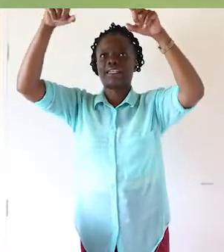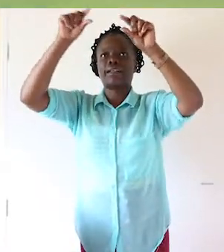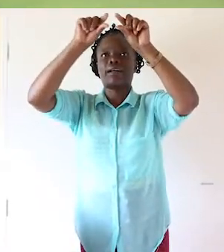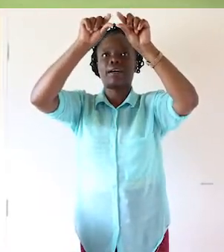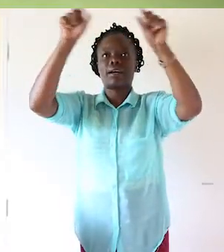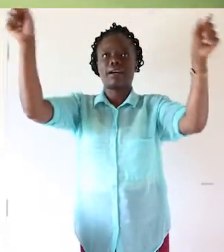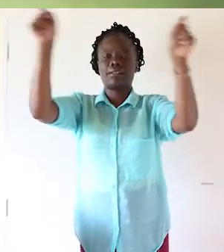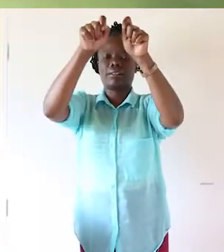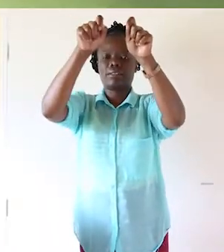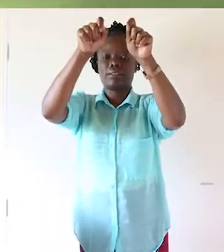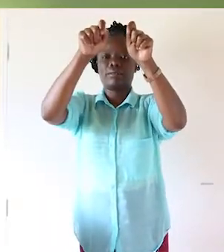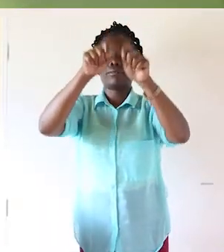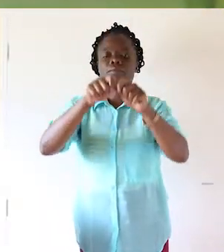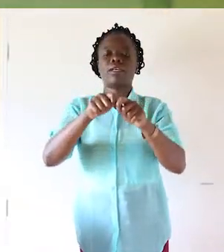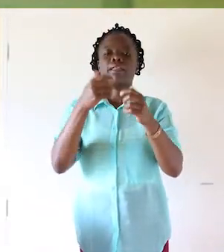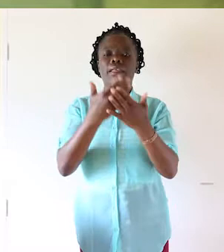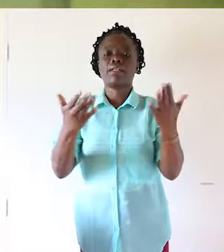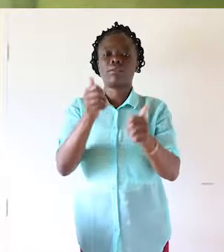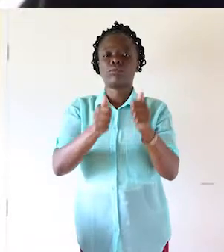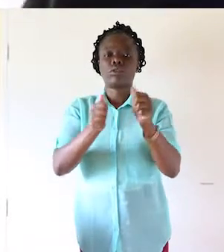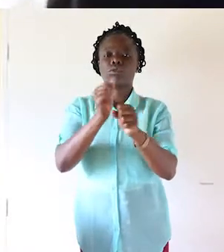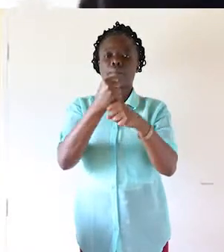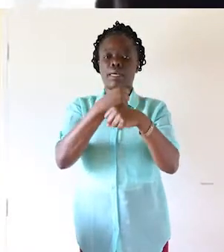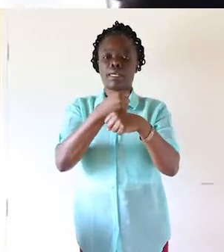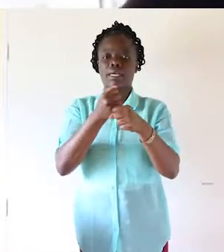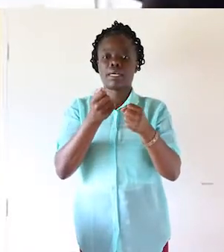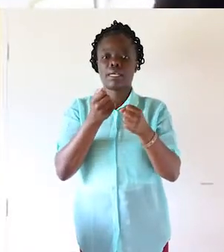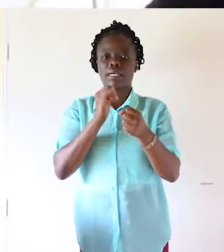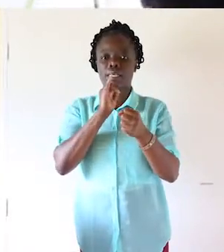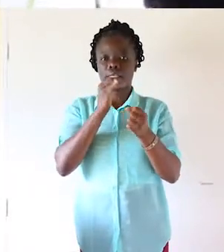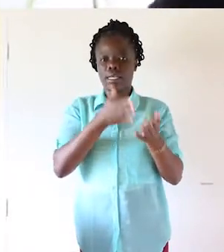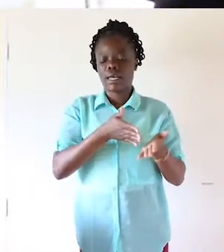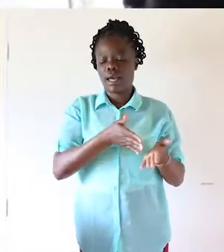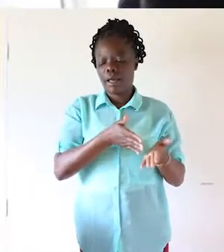curtains. The item we are making, this one here,